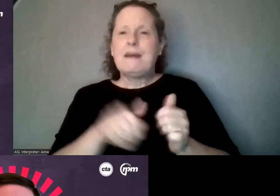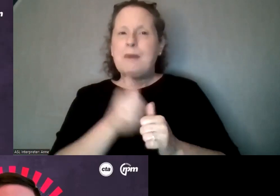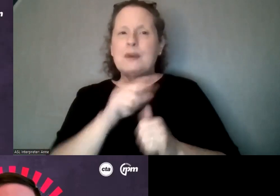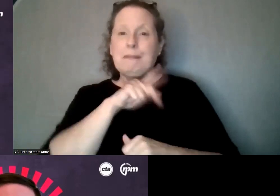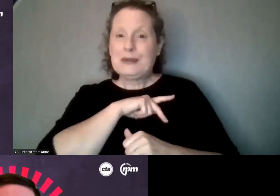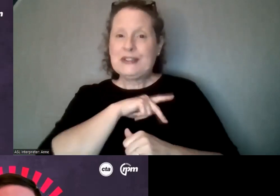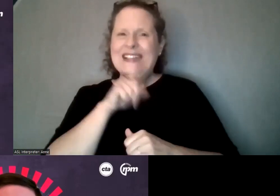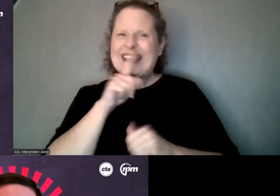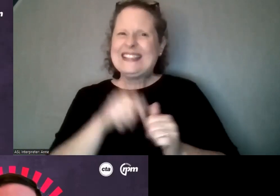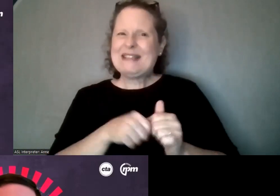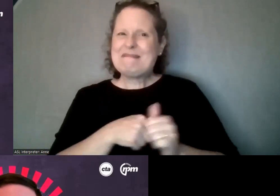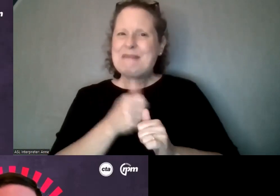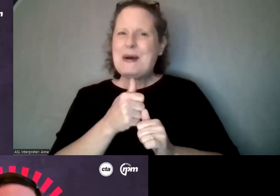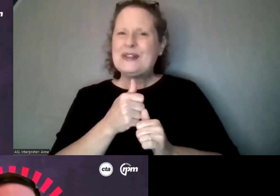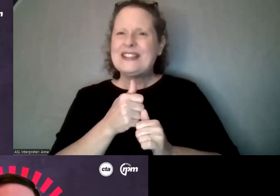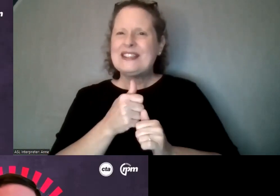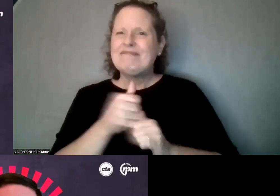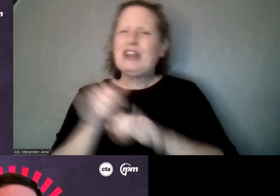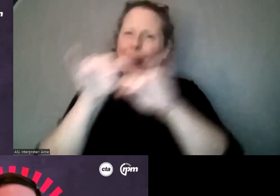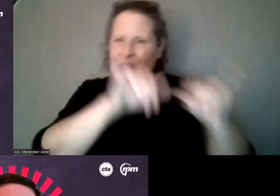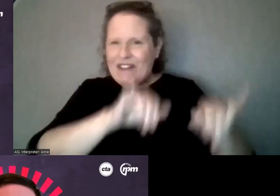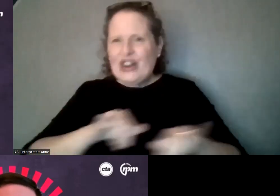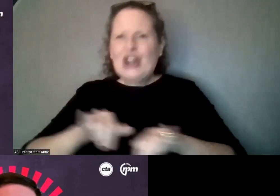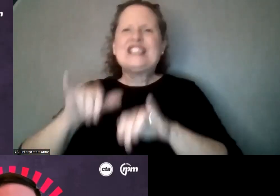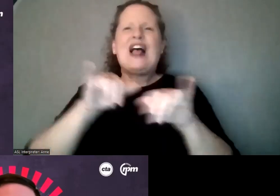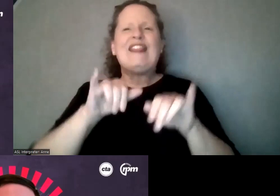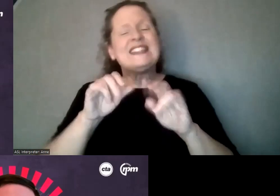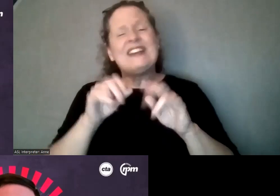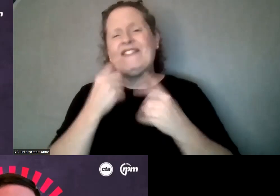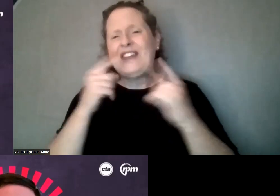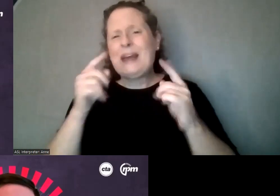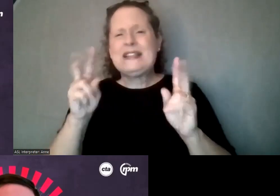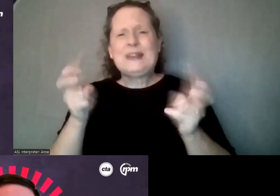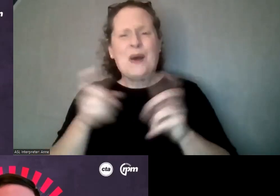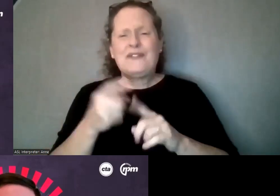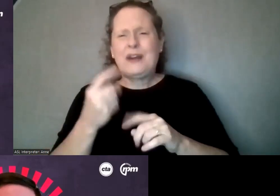is the most universal. I think that was like a famous quote from a couple of years ago